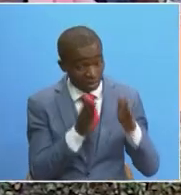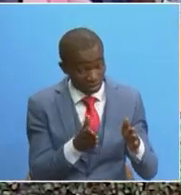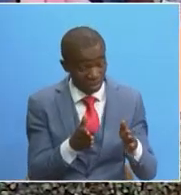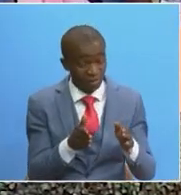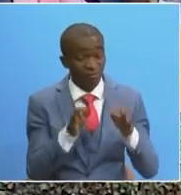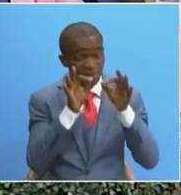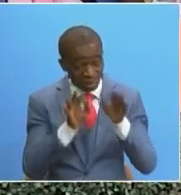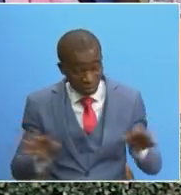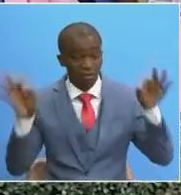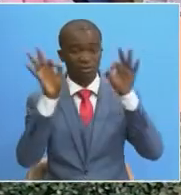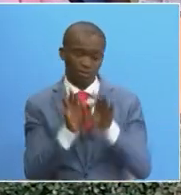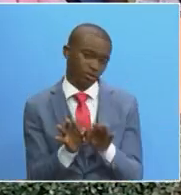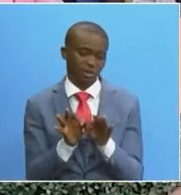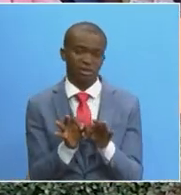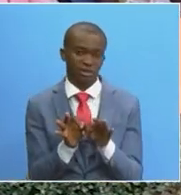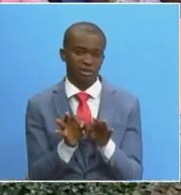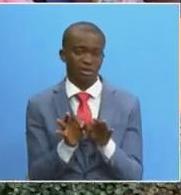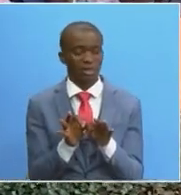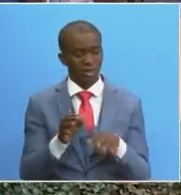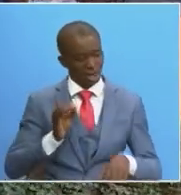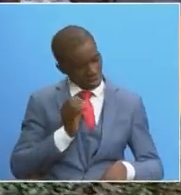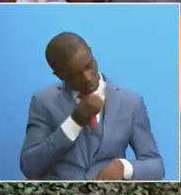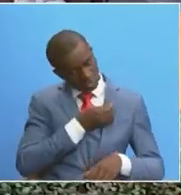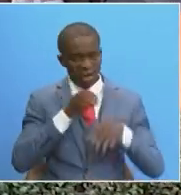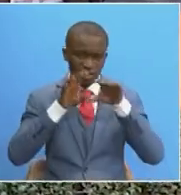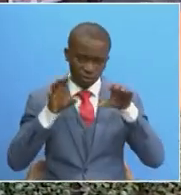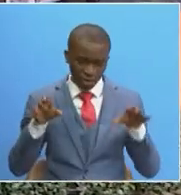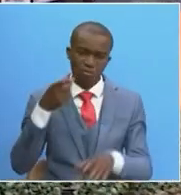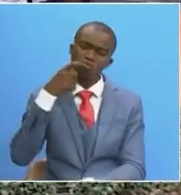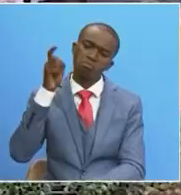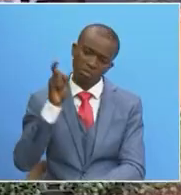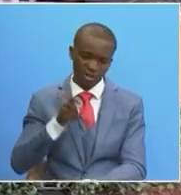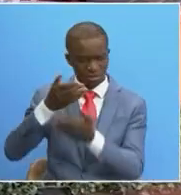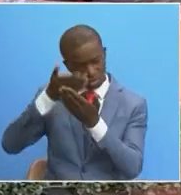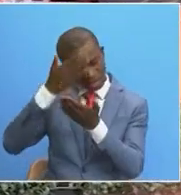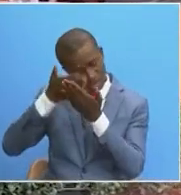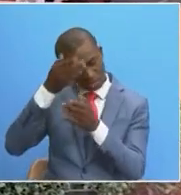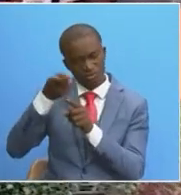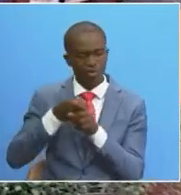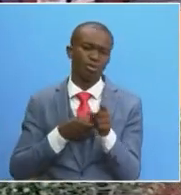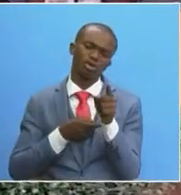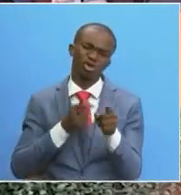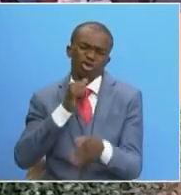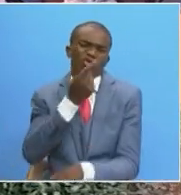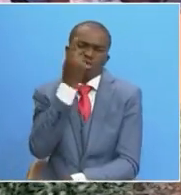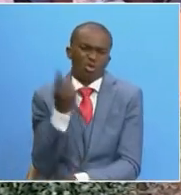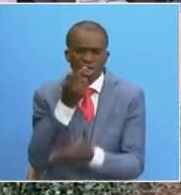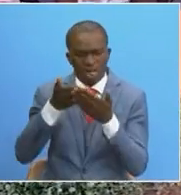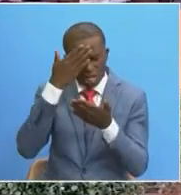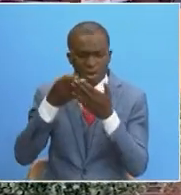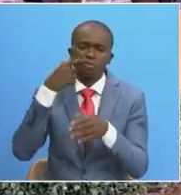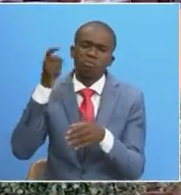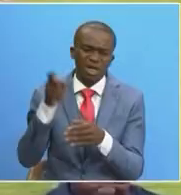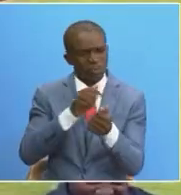voice that we need. Our children, they need to learn. Not just learning, they need to